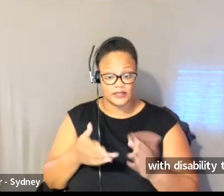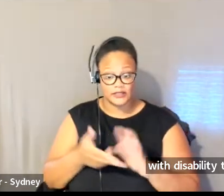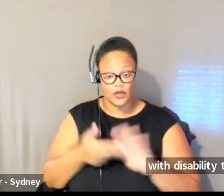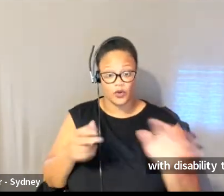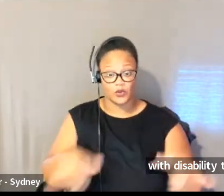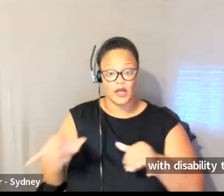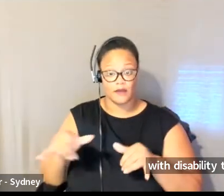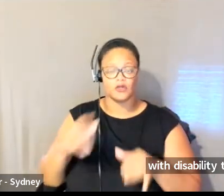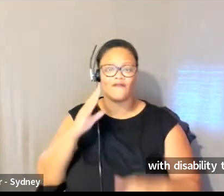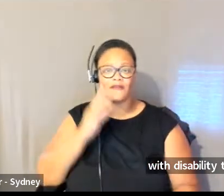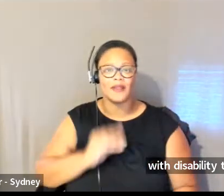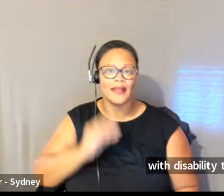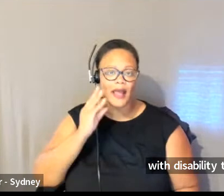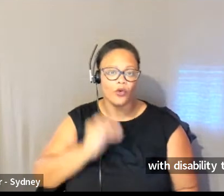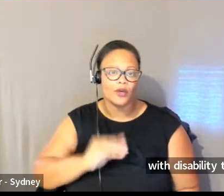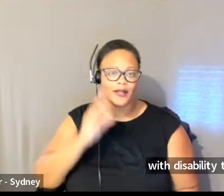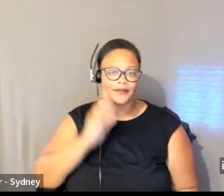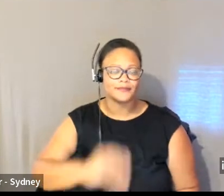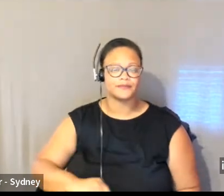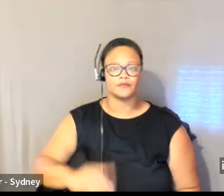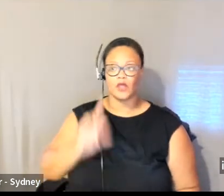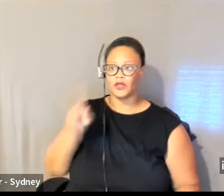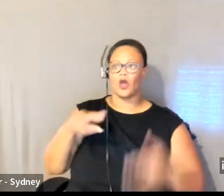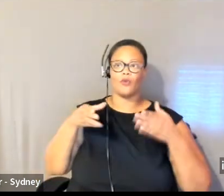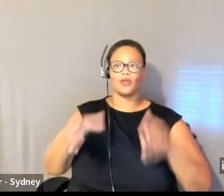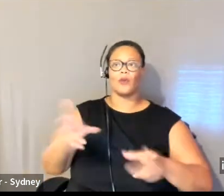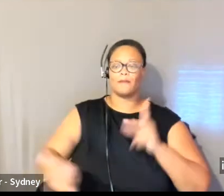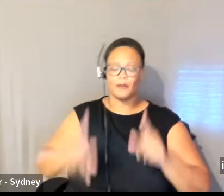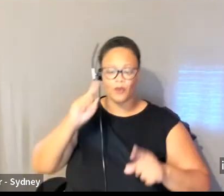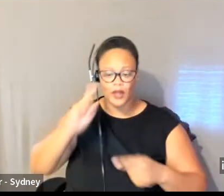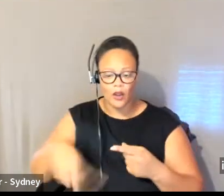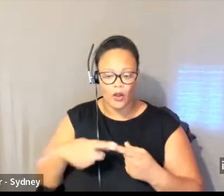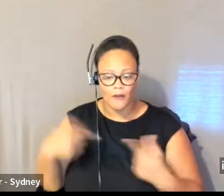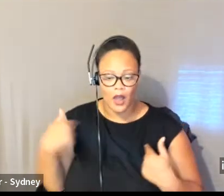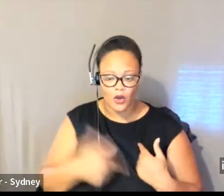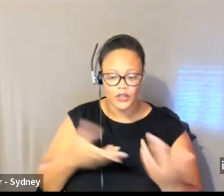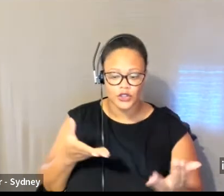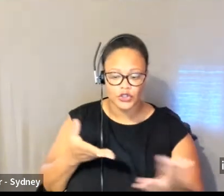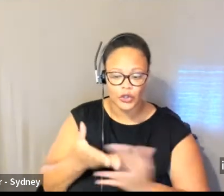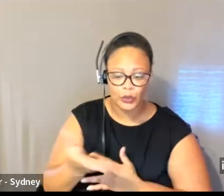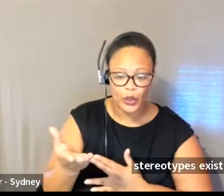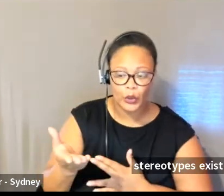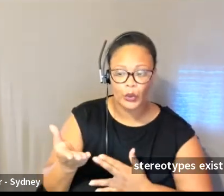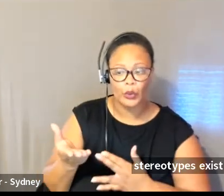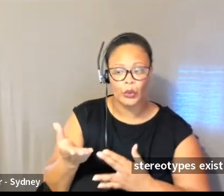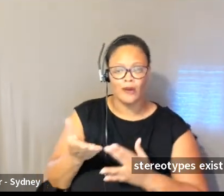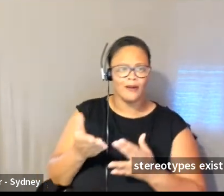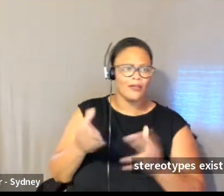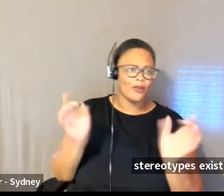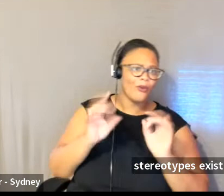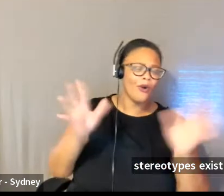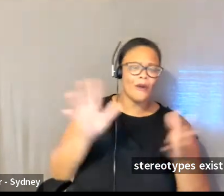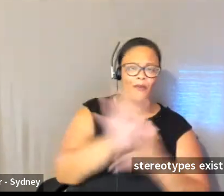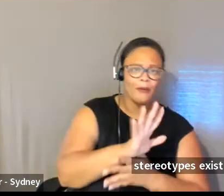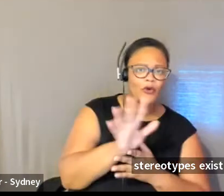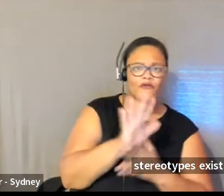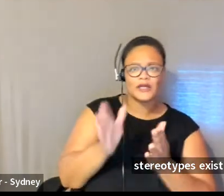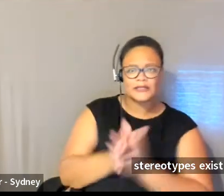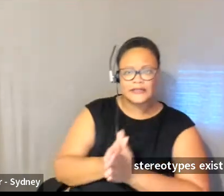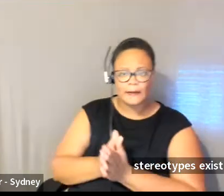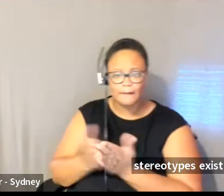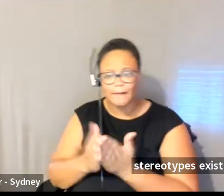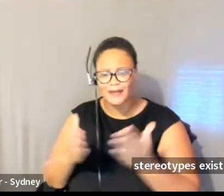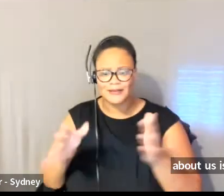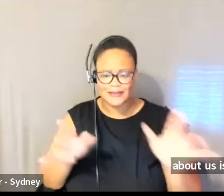because the only way people have heard about us is through the horrible movies and books and stereotypes over time.